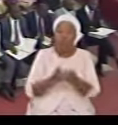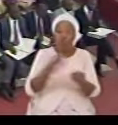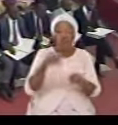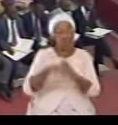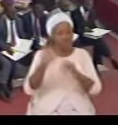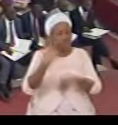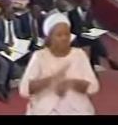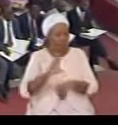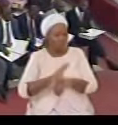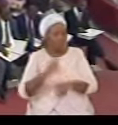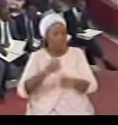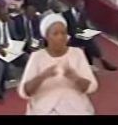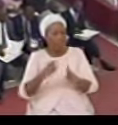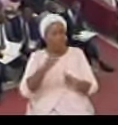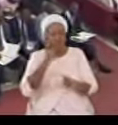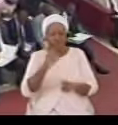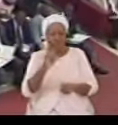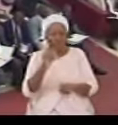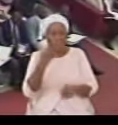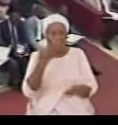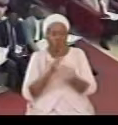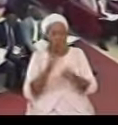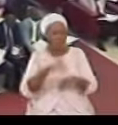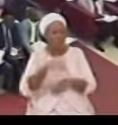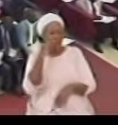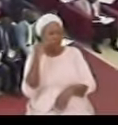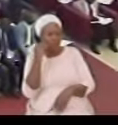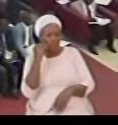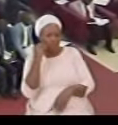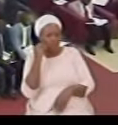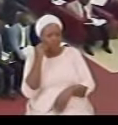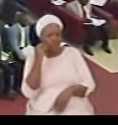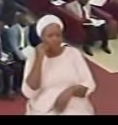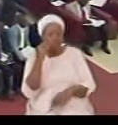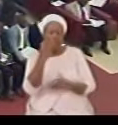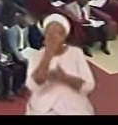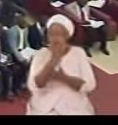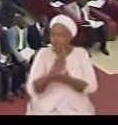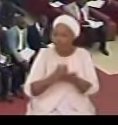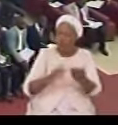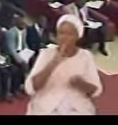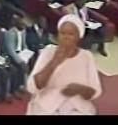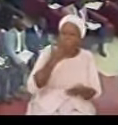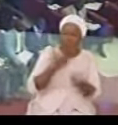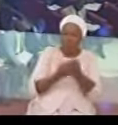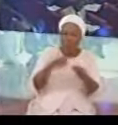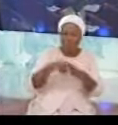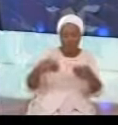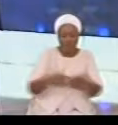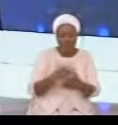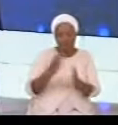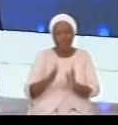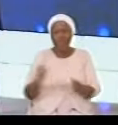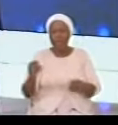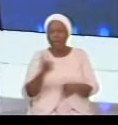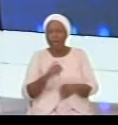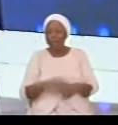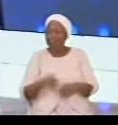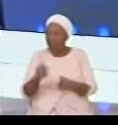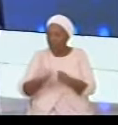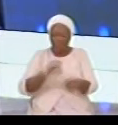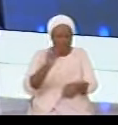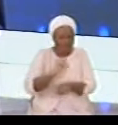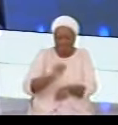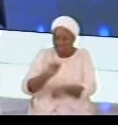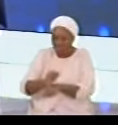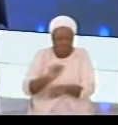not so good at home. Some are good in the office, up and doing, but